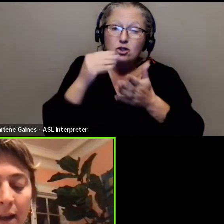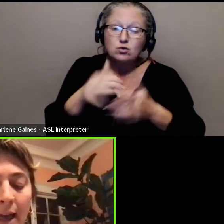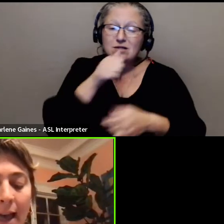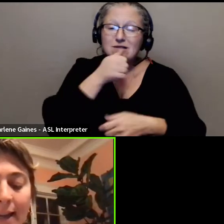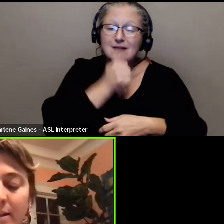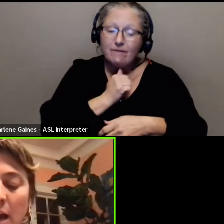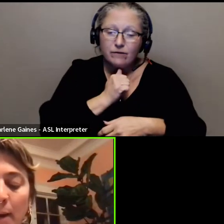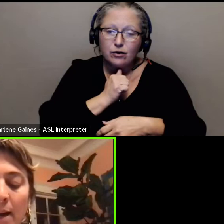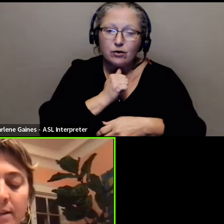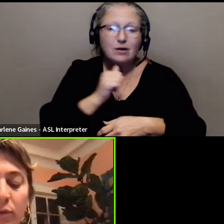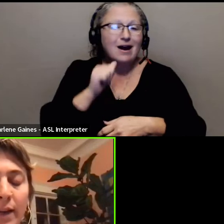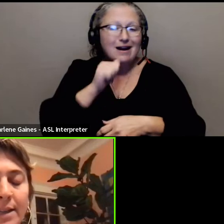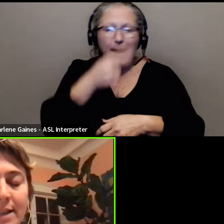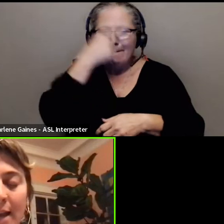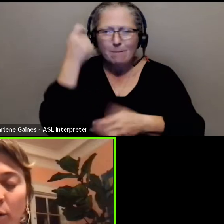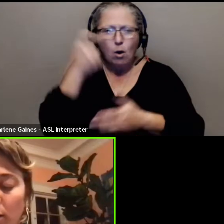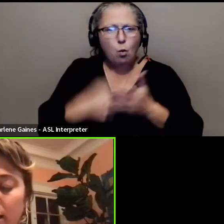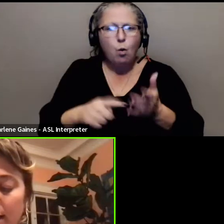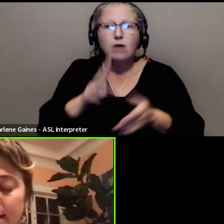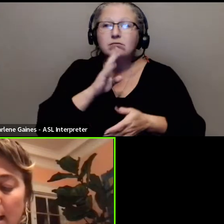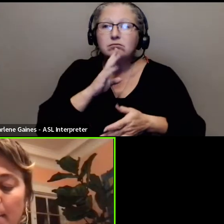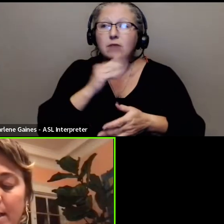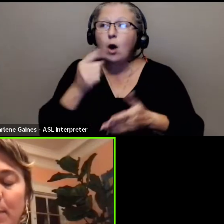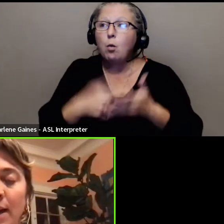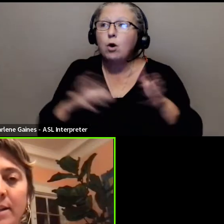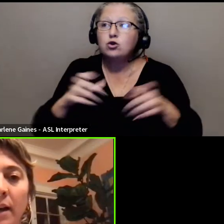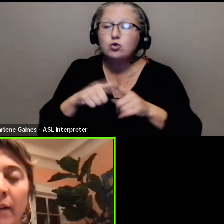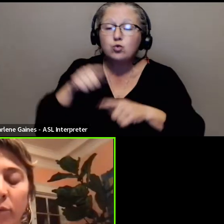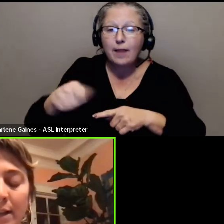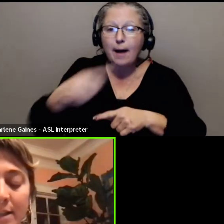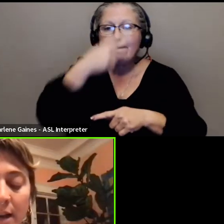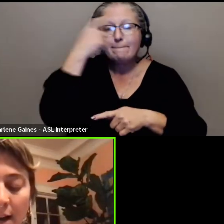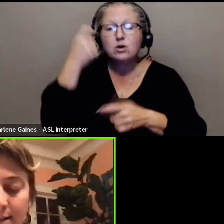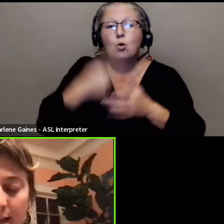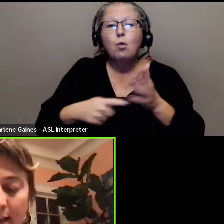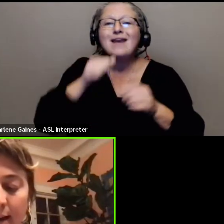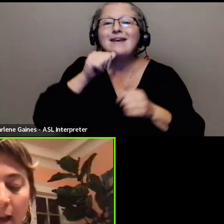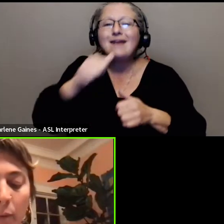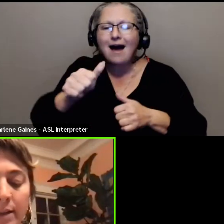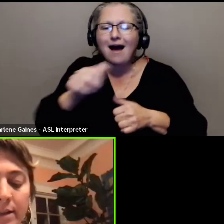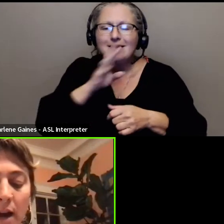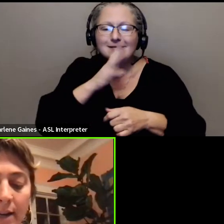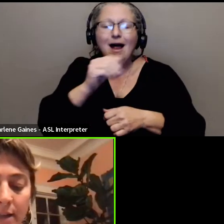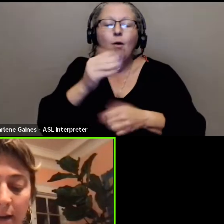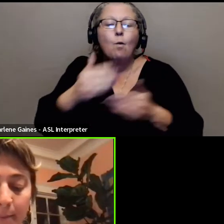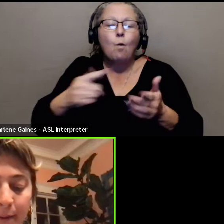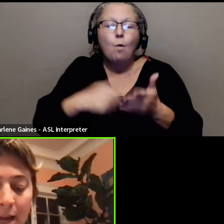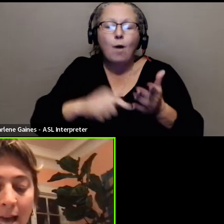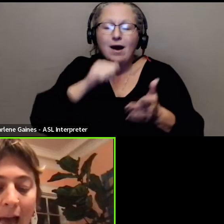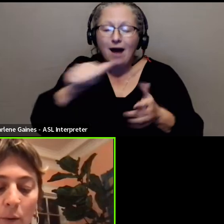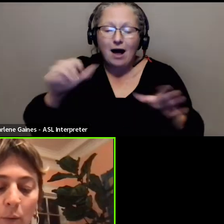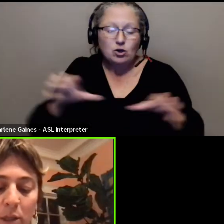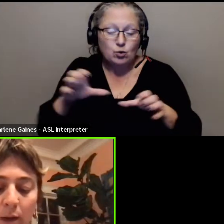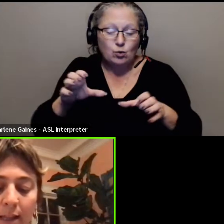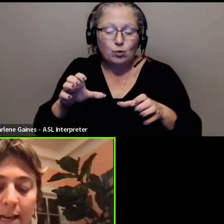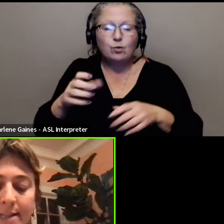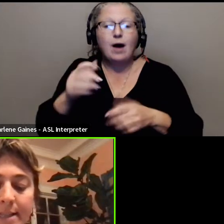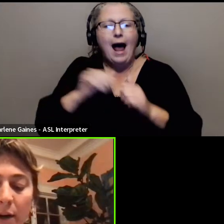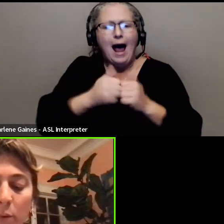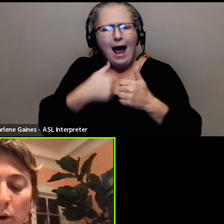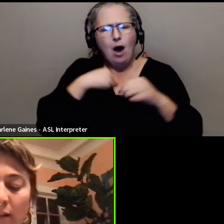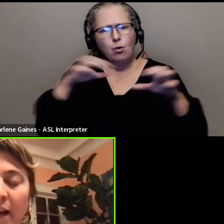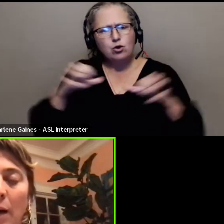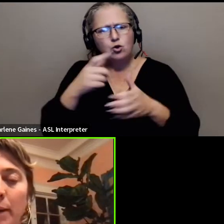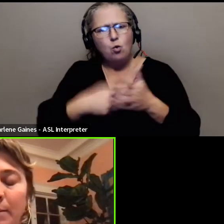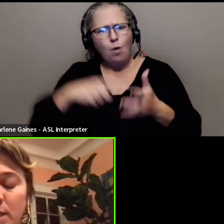suffer. And it's not because of what is said or done to them, it's because of what is not said and what is not done. How are we doing the